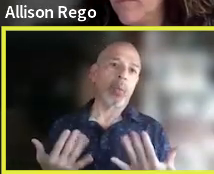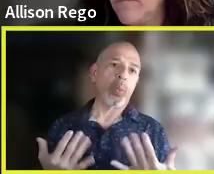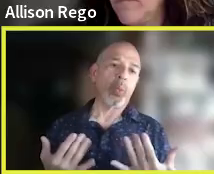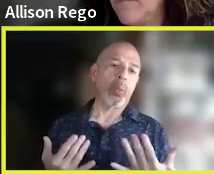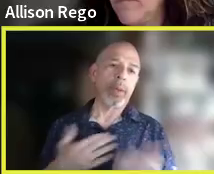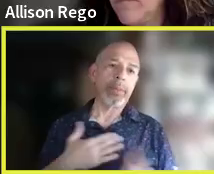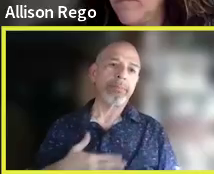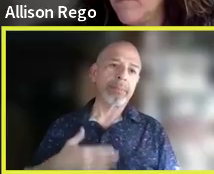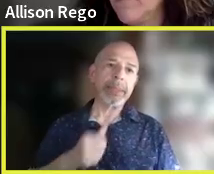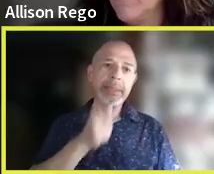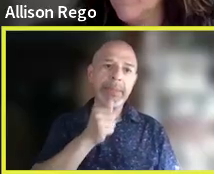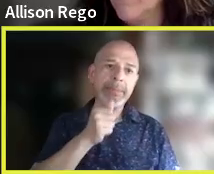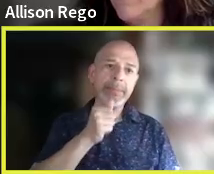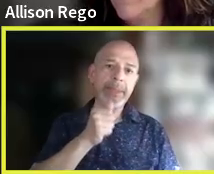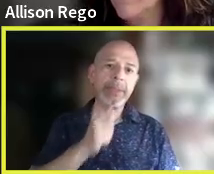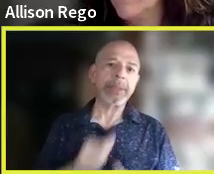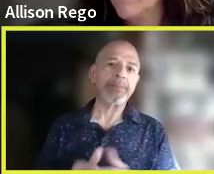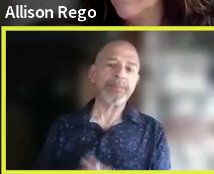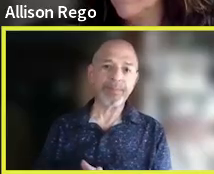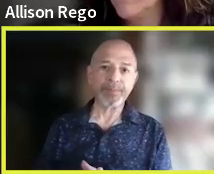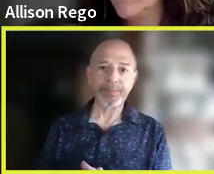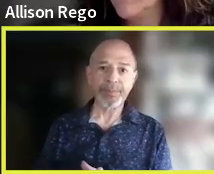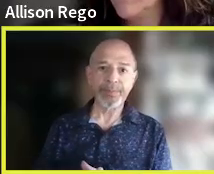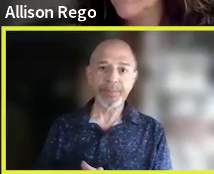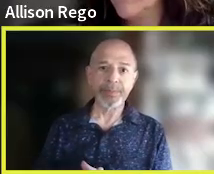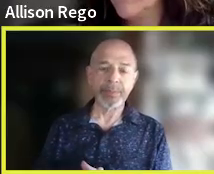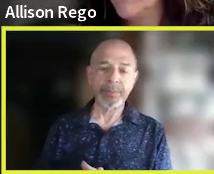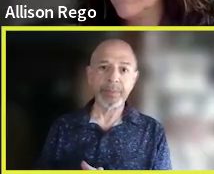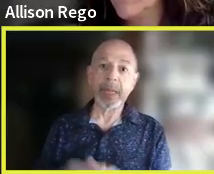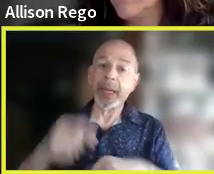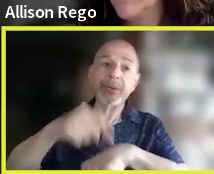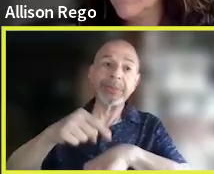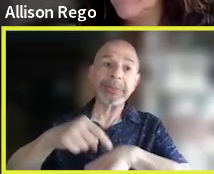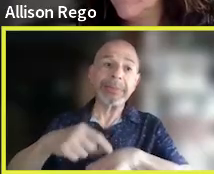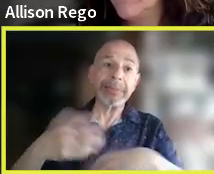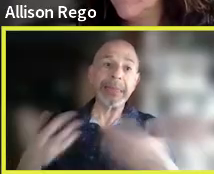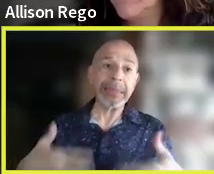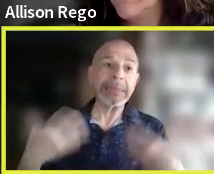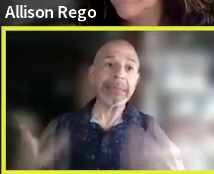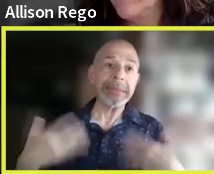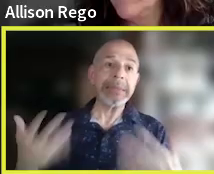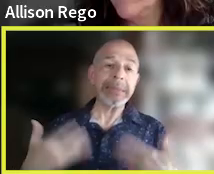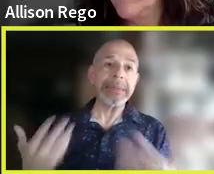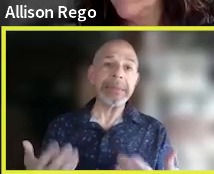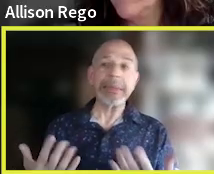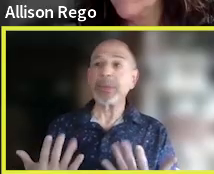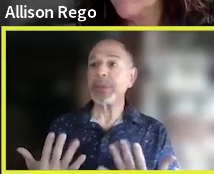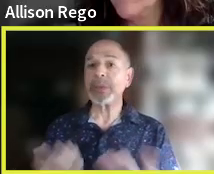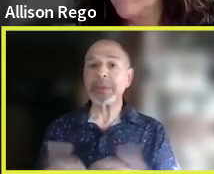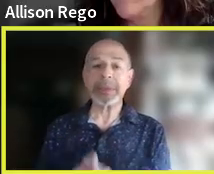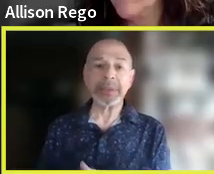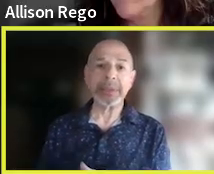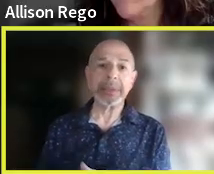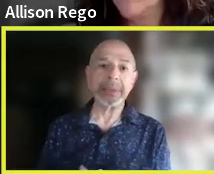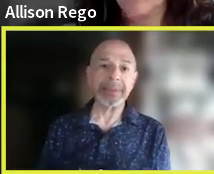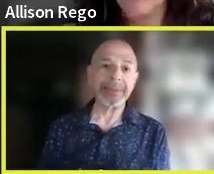many forums in a row now. She's being very patient, and we know it's time and stuff. Has anybody have any updates for her, or she gets the Patient Person